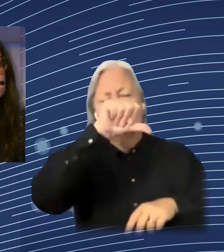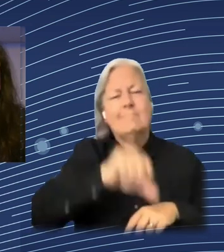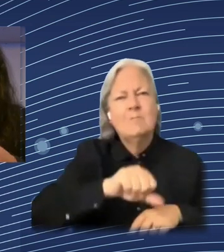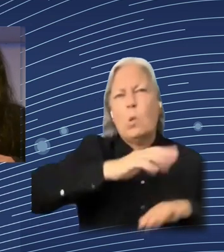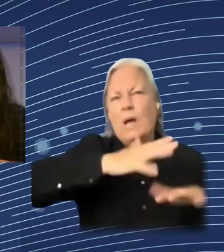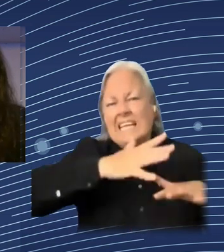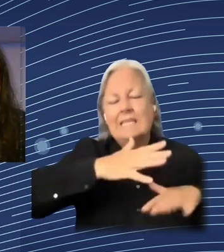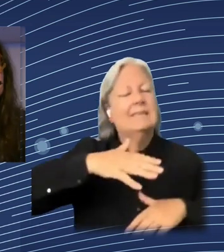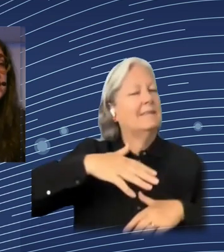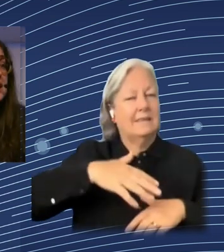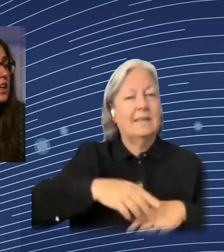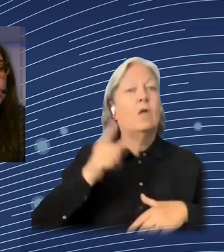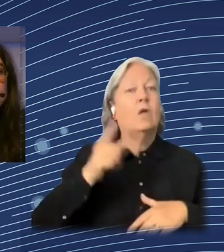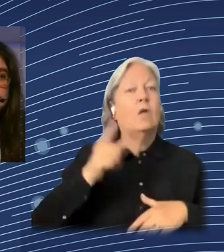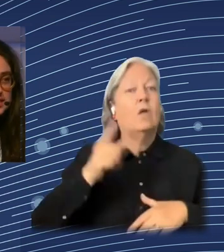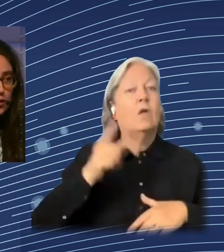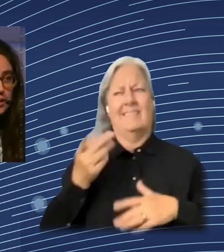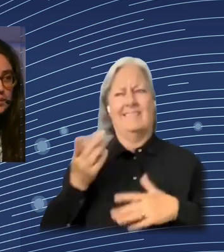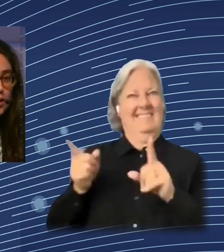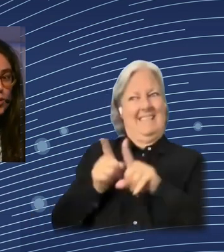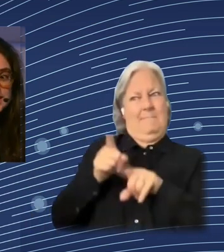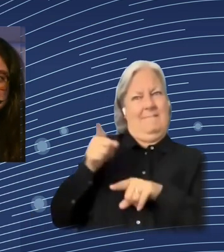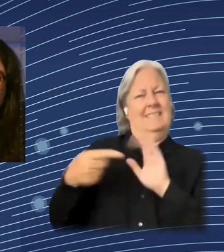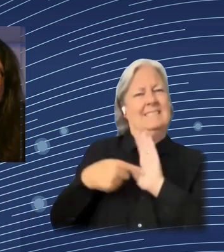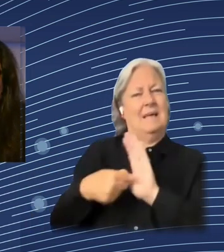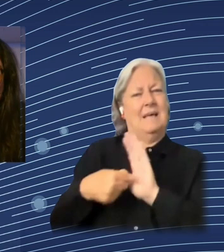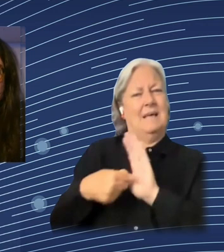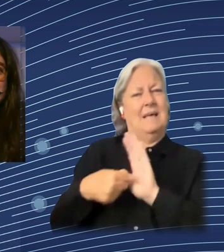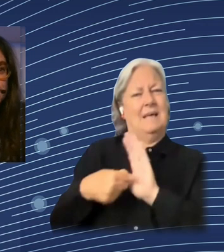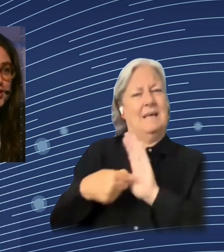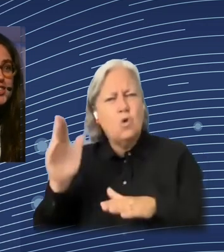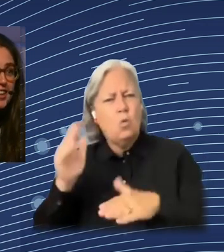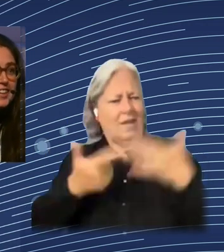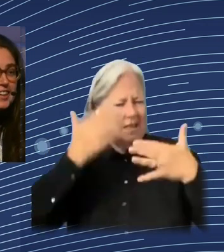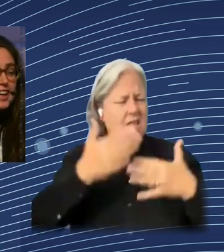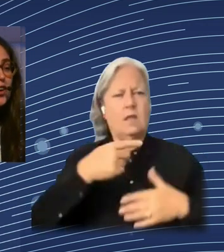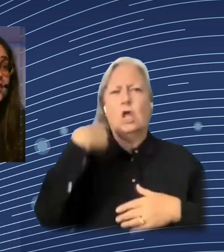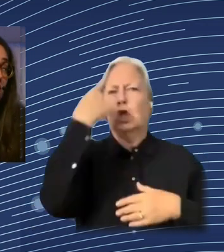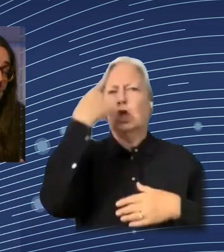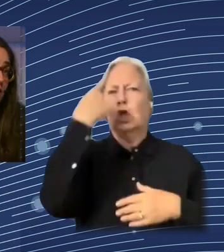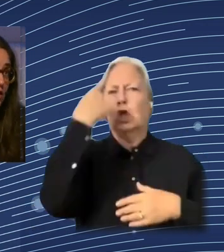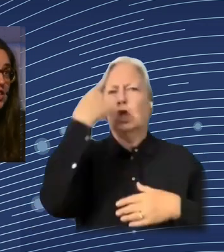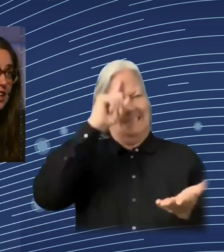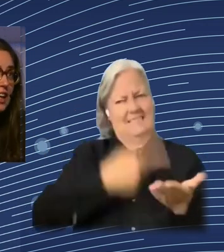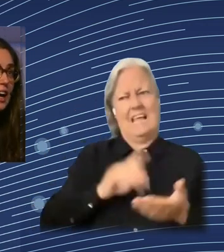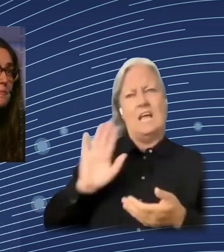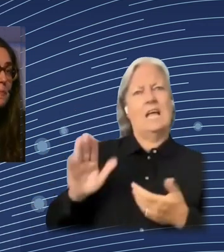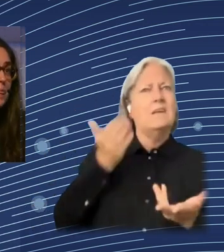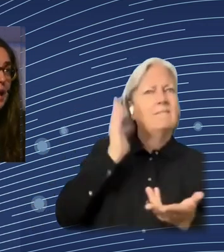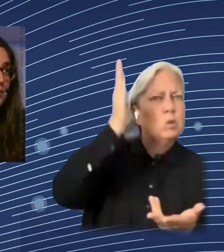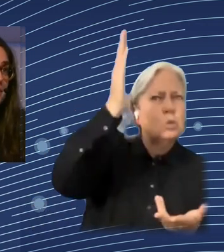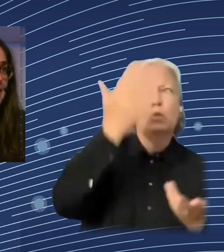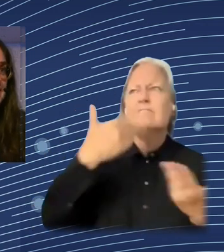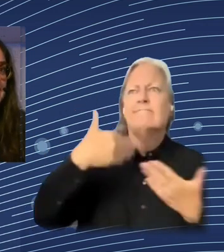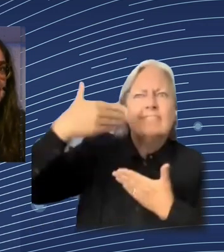been passed the algorithm, they didn't know that this algorithm was deciding on her future or on their future,